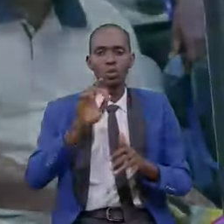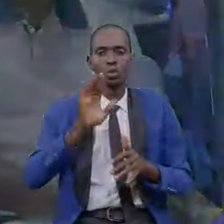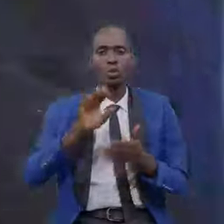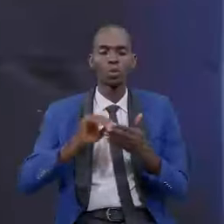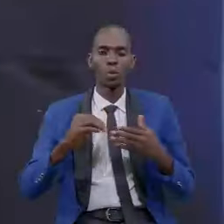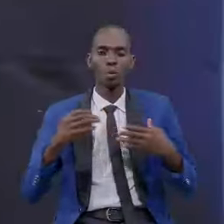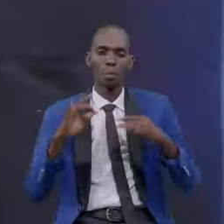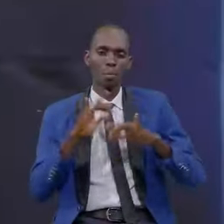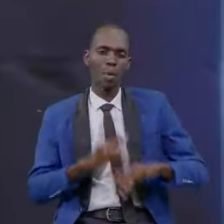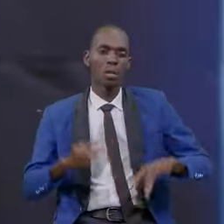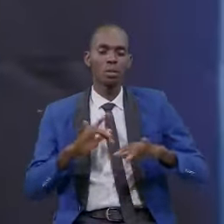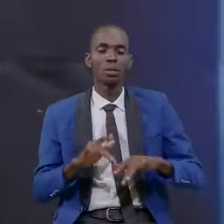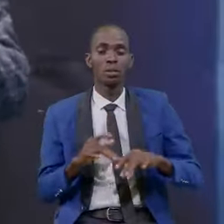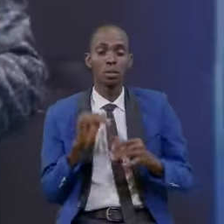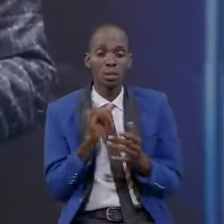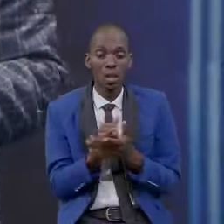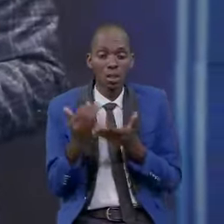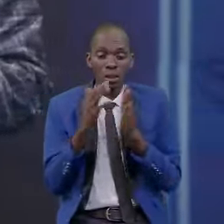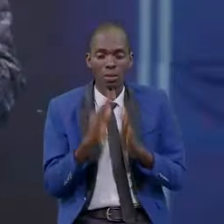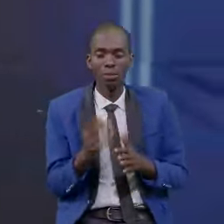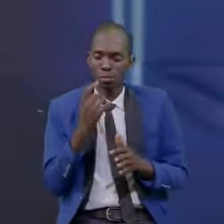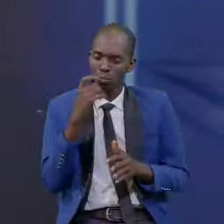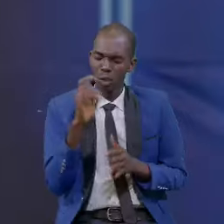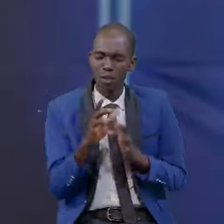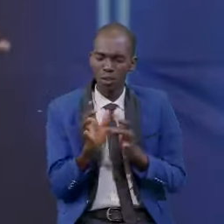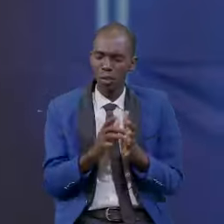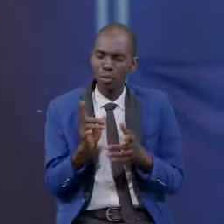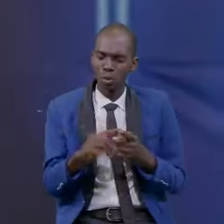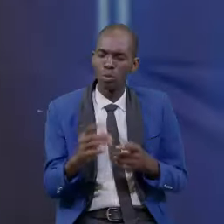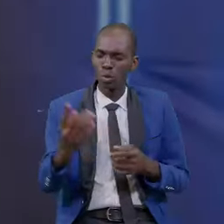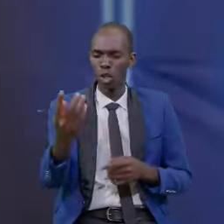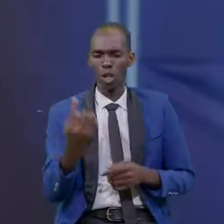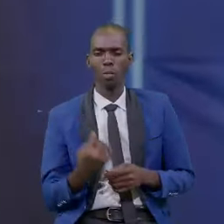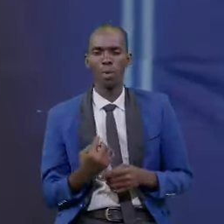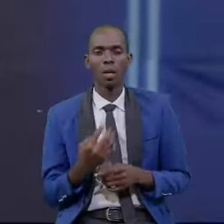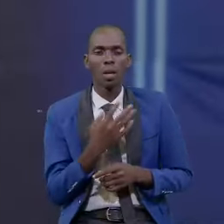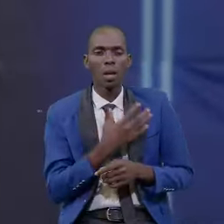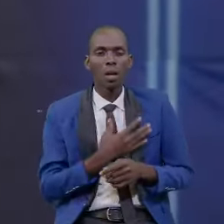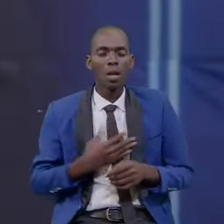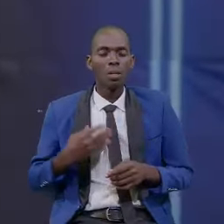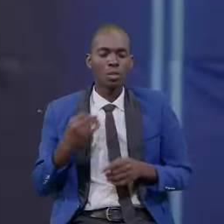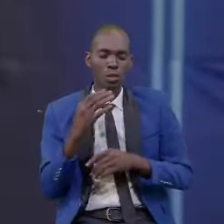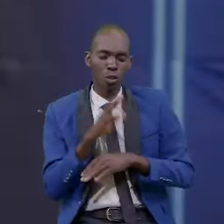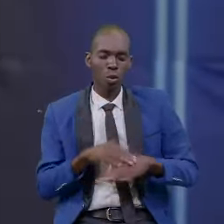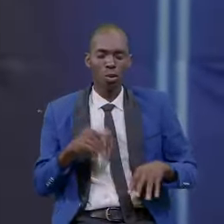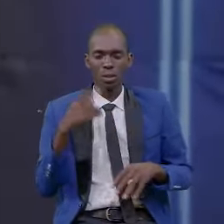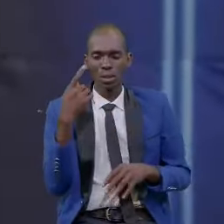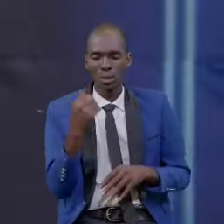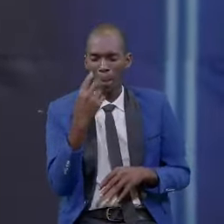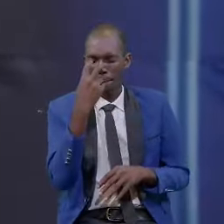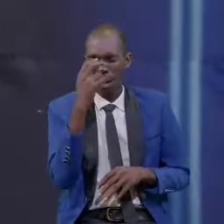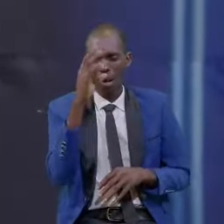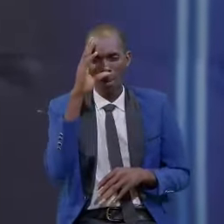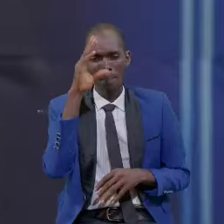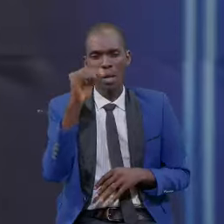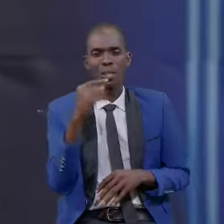he commanded him to be called. And he called the blind man, saying unto